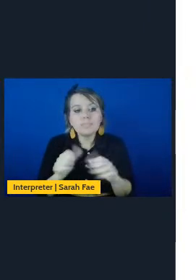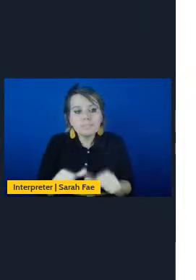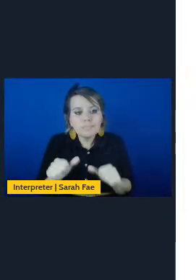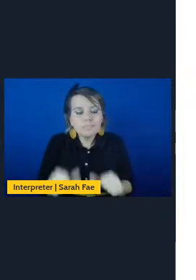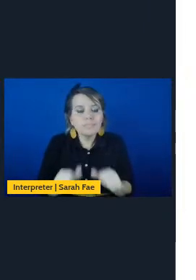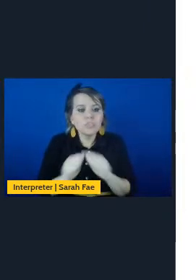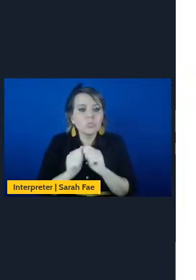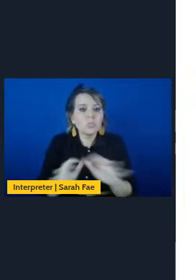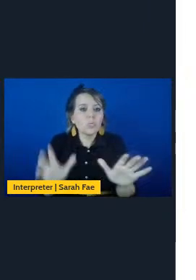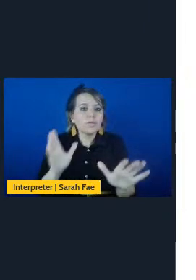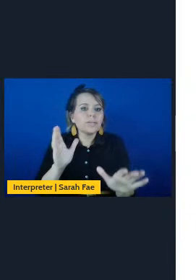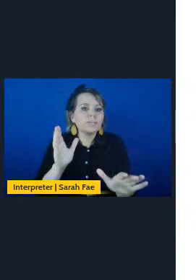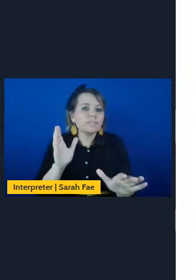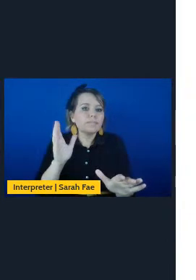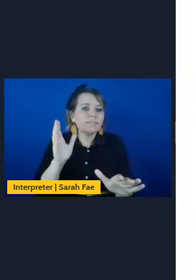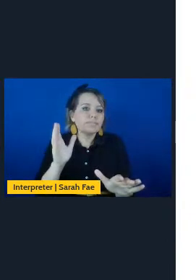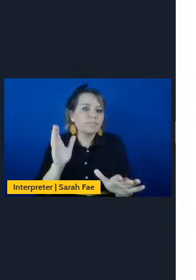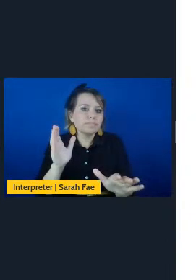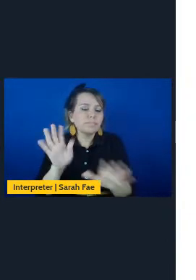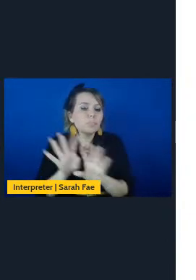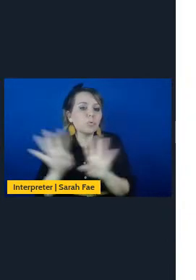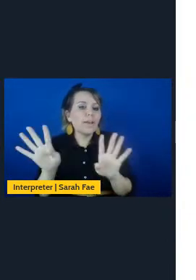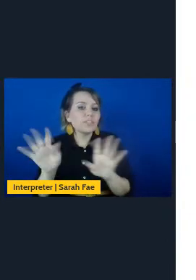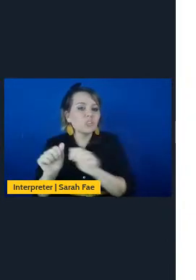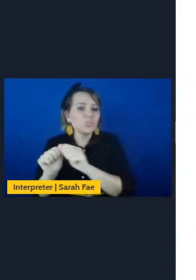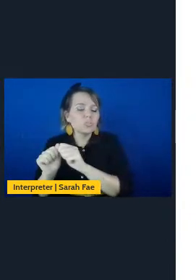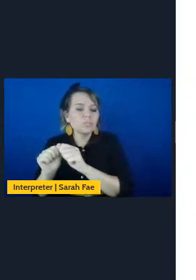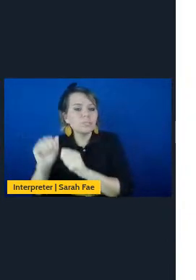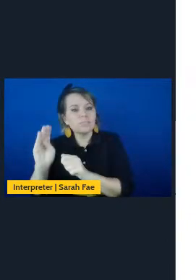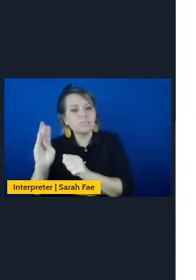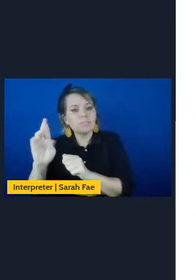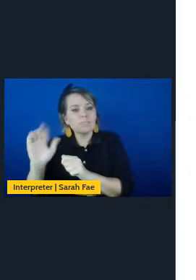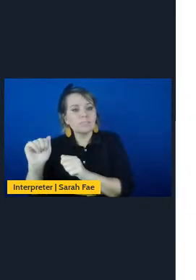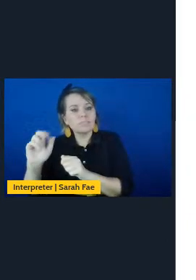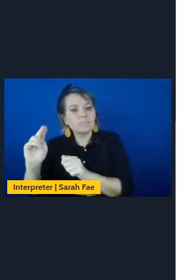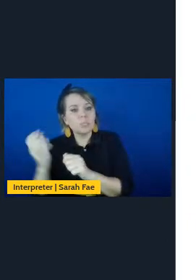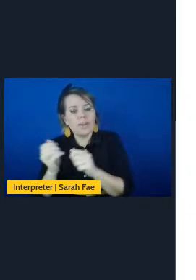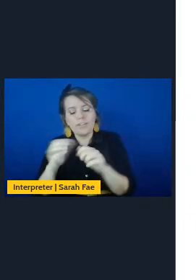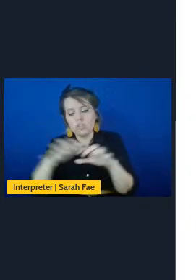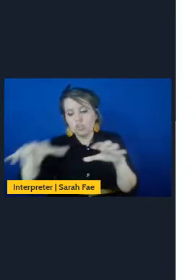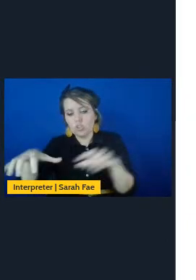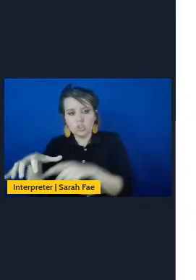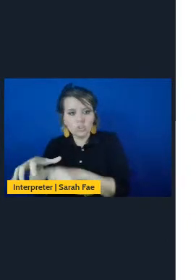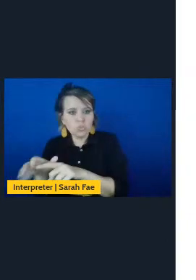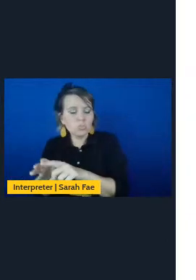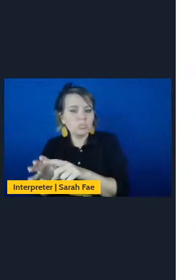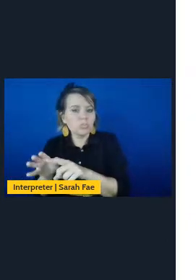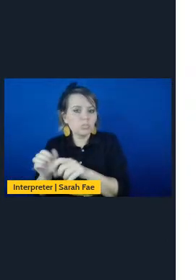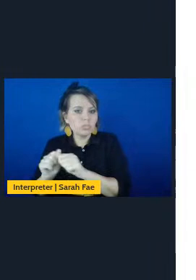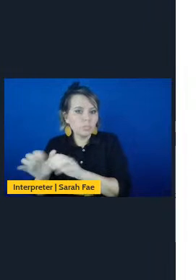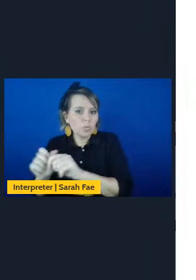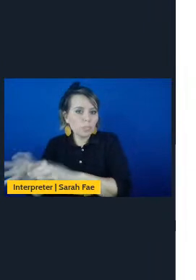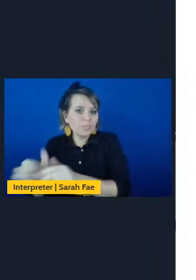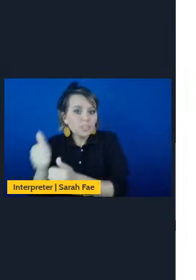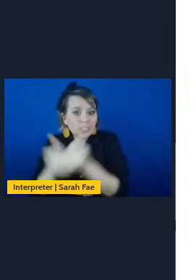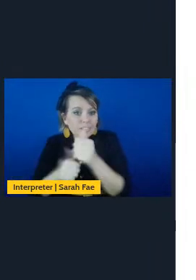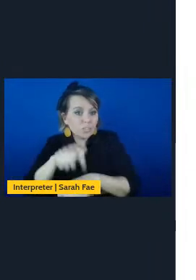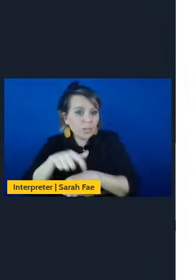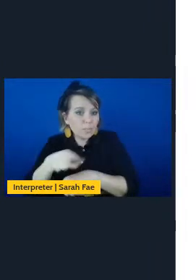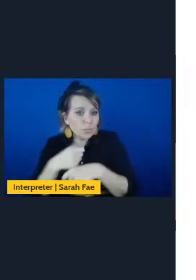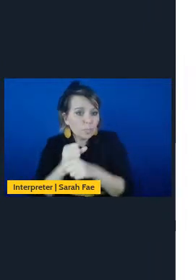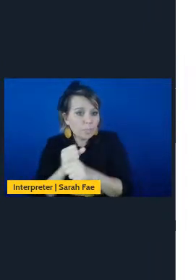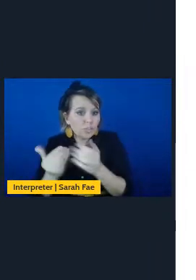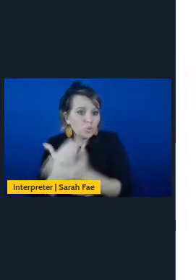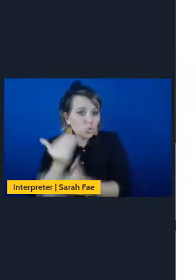branch environments. Those ephemeral environments are created each time we create new branch, and